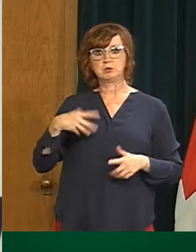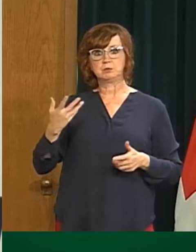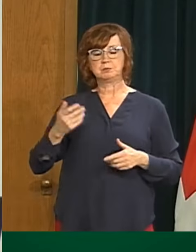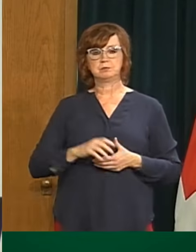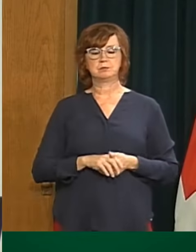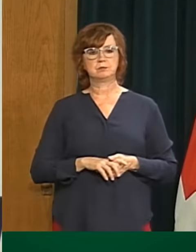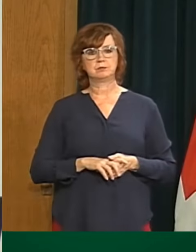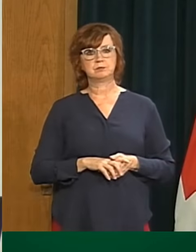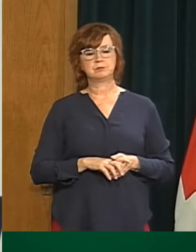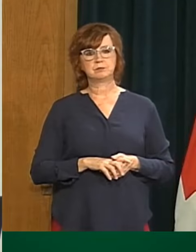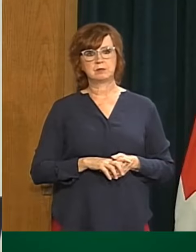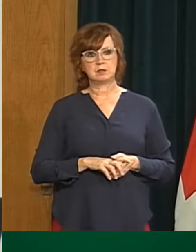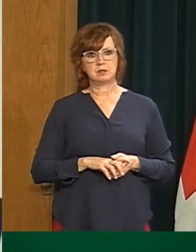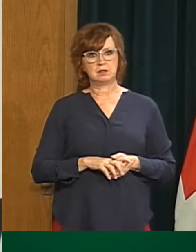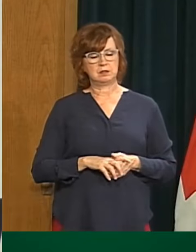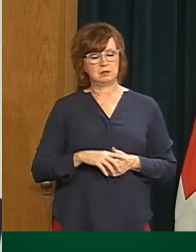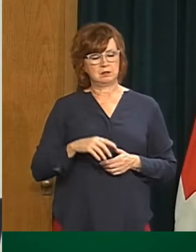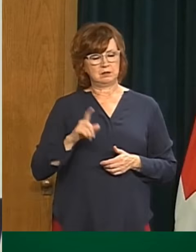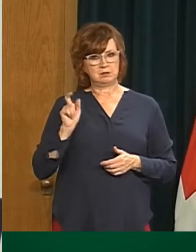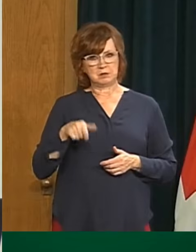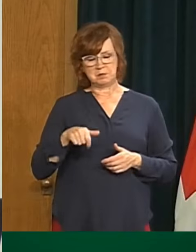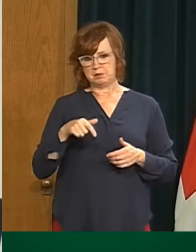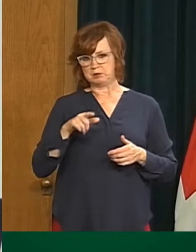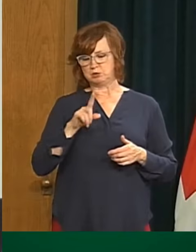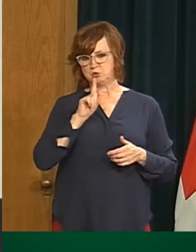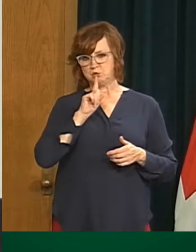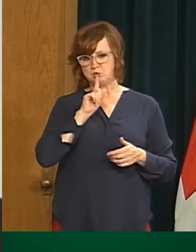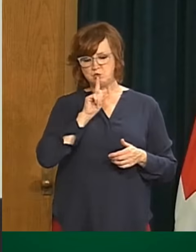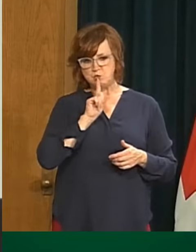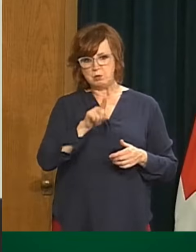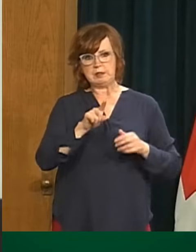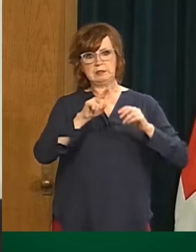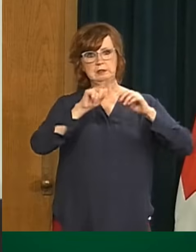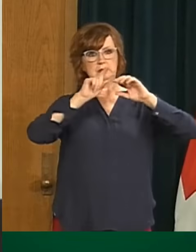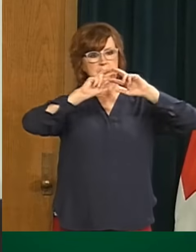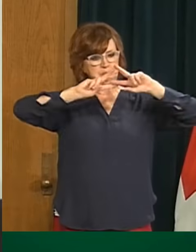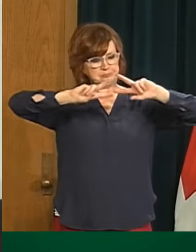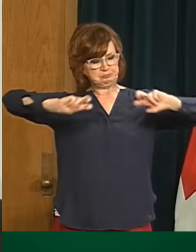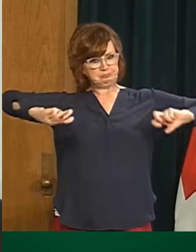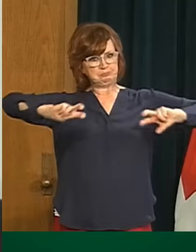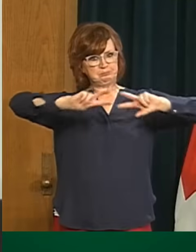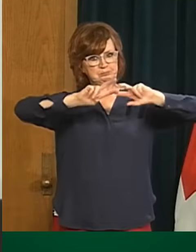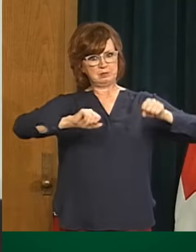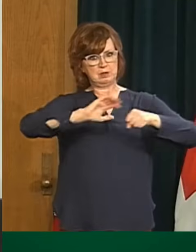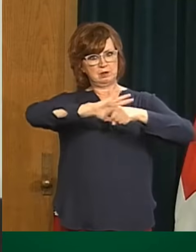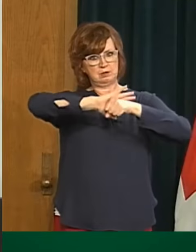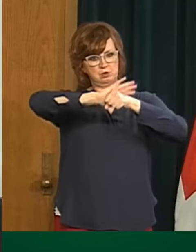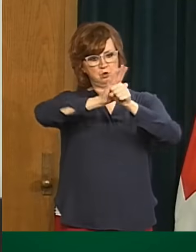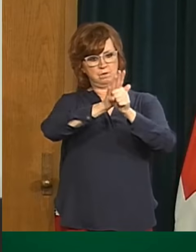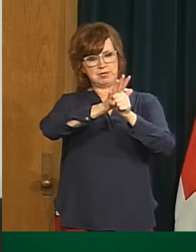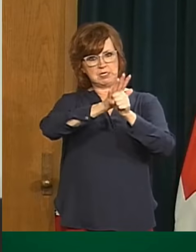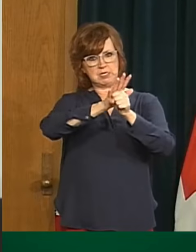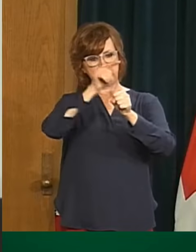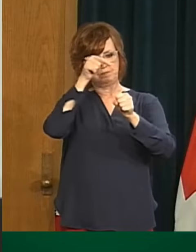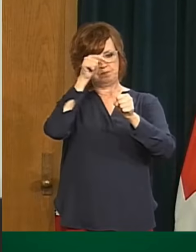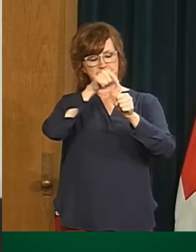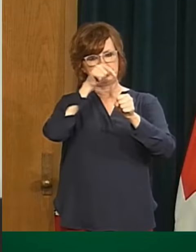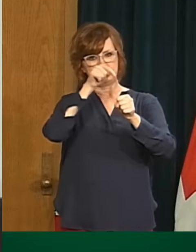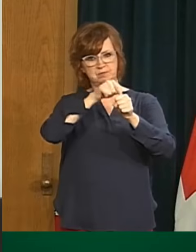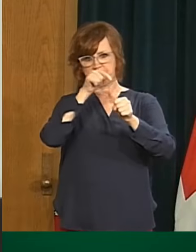COVID-19, that our best estimates and modeling and evidence shows that this will continue unless